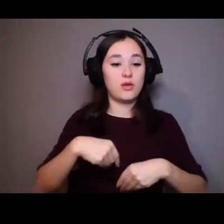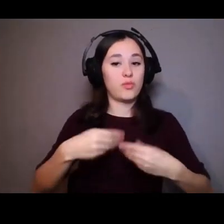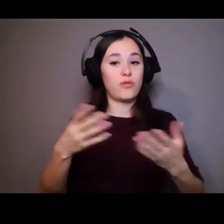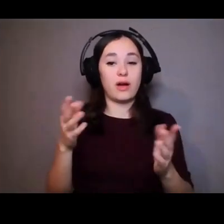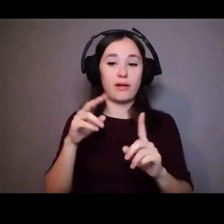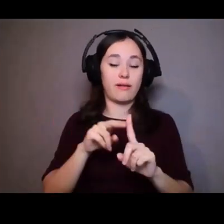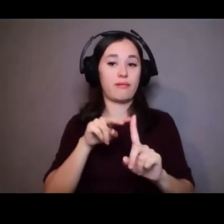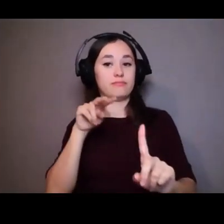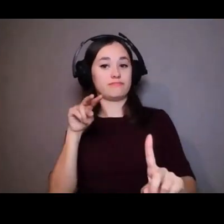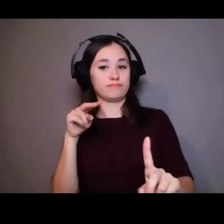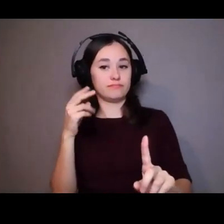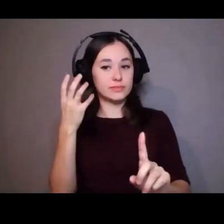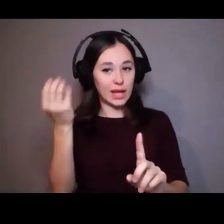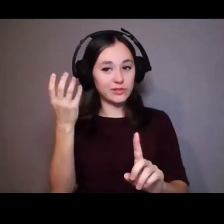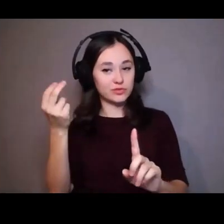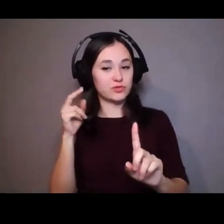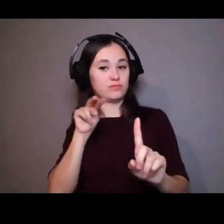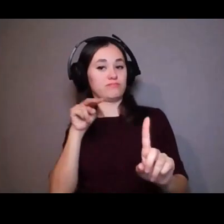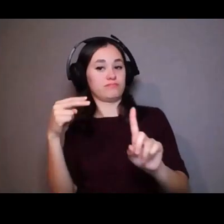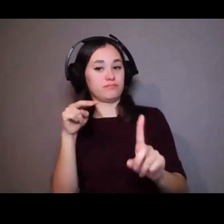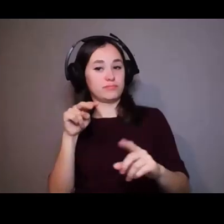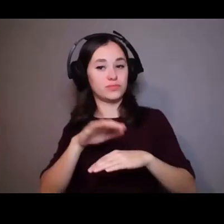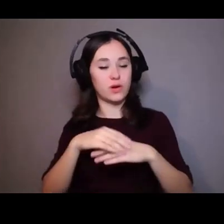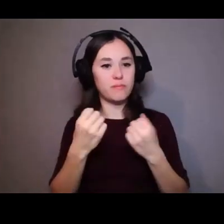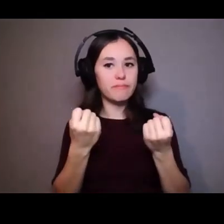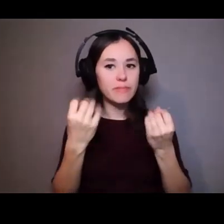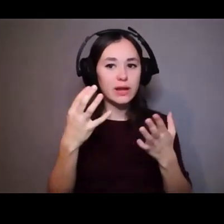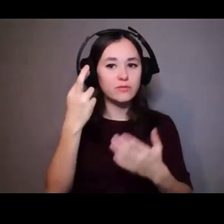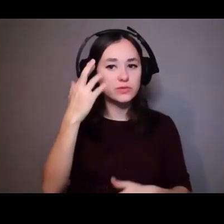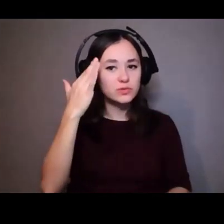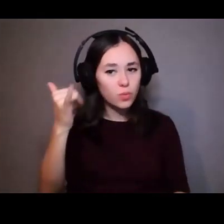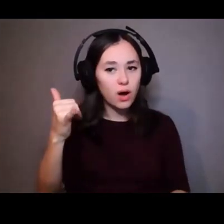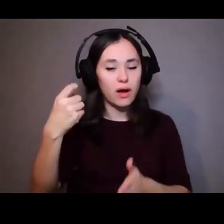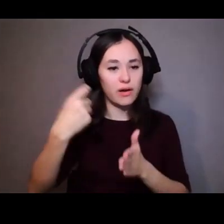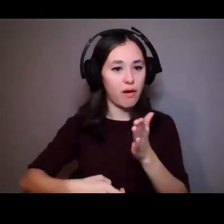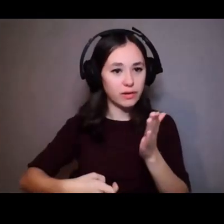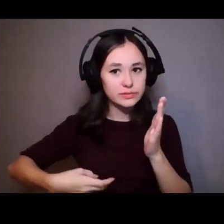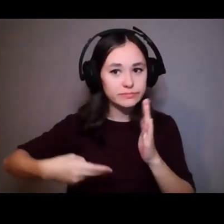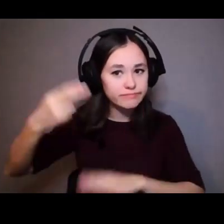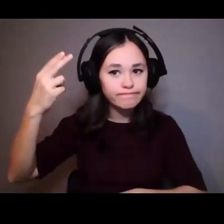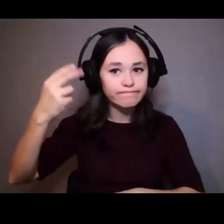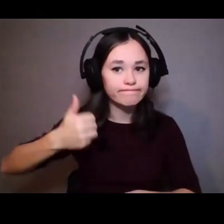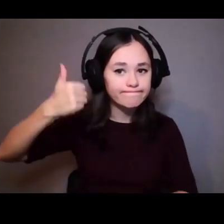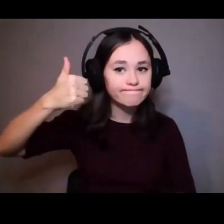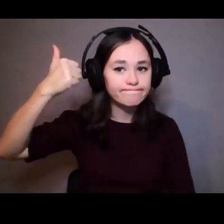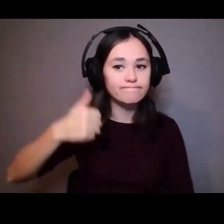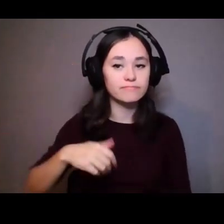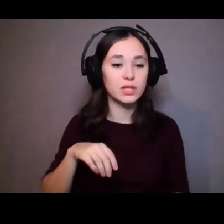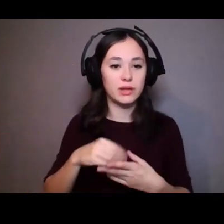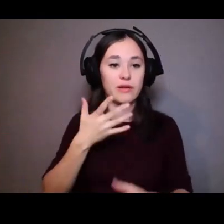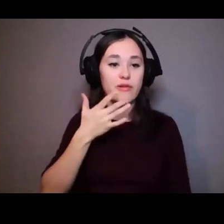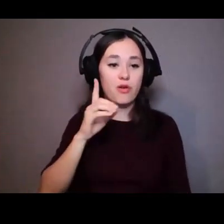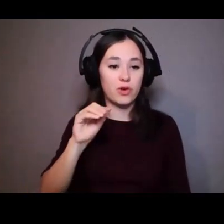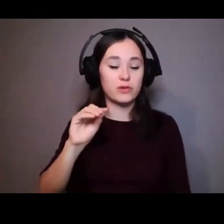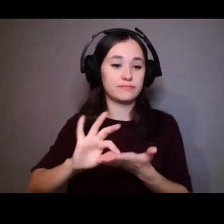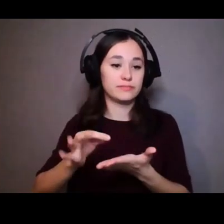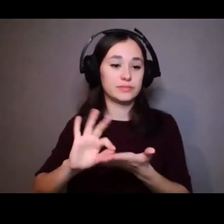on several key cost drivers or potential cost drivers within Colorado's Medicaid